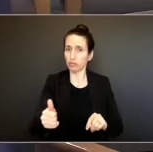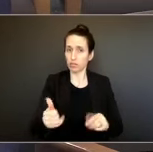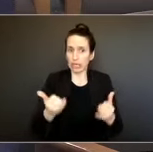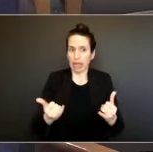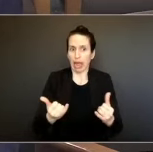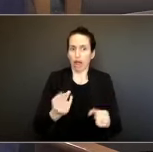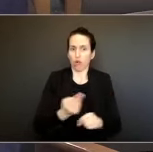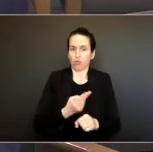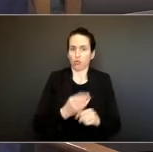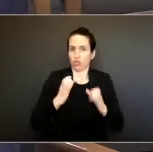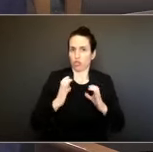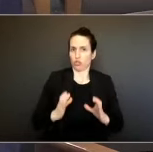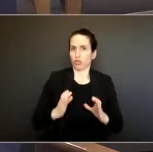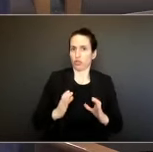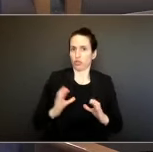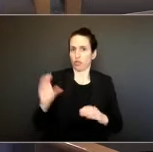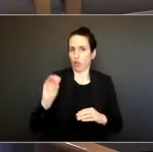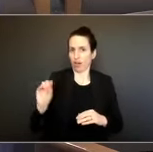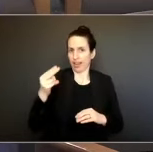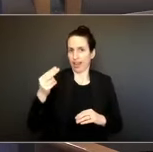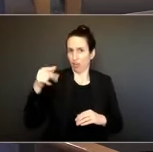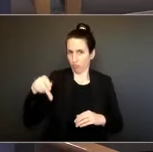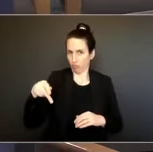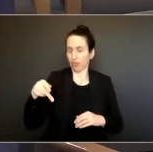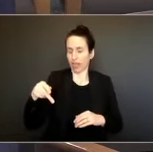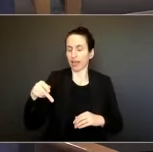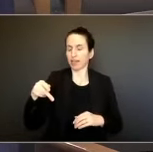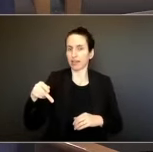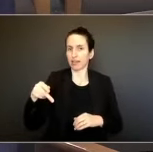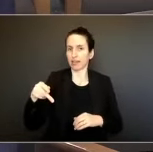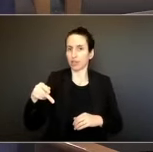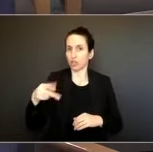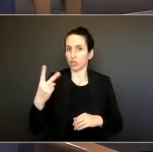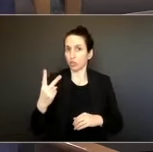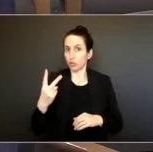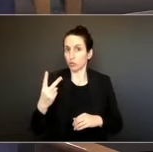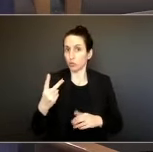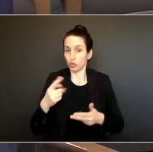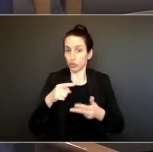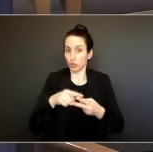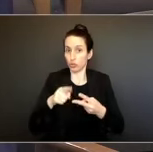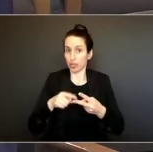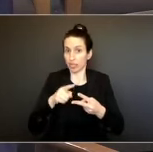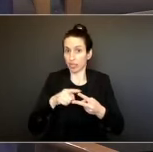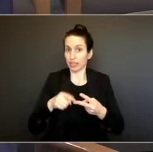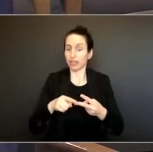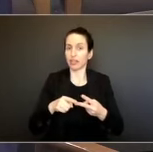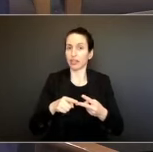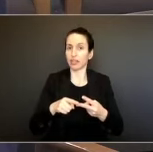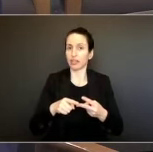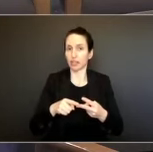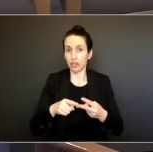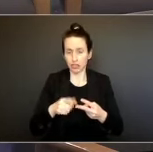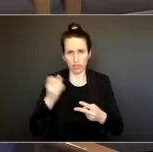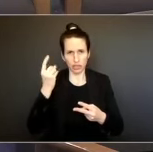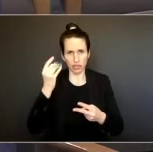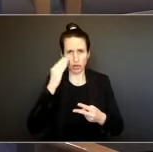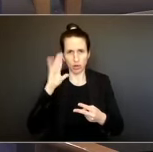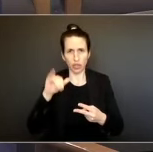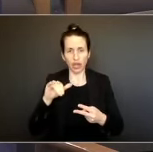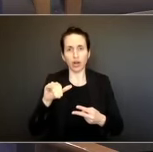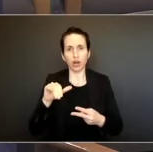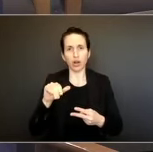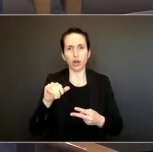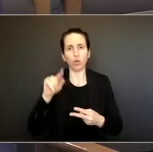Plan to do 3 things particularly. One is to educate the 250,000 people who are on the Oregon Health Plan what it means to be